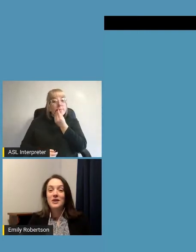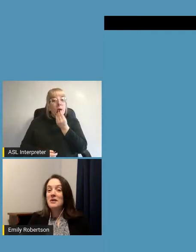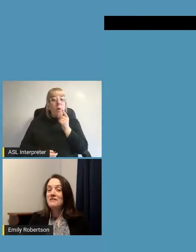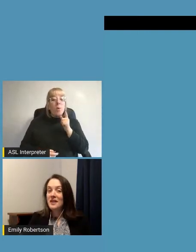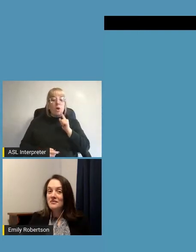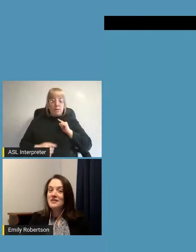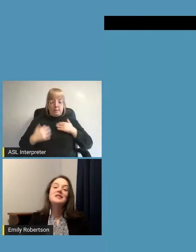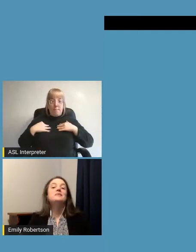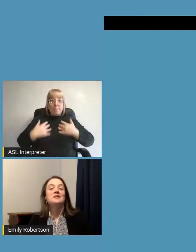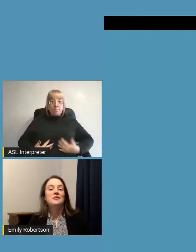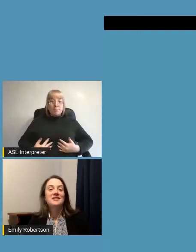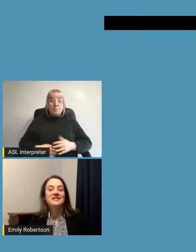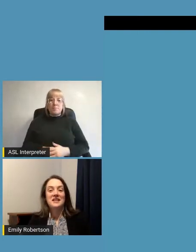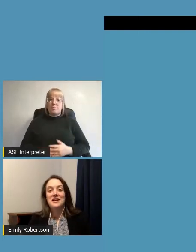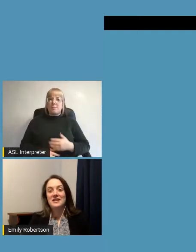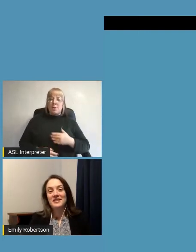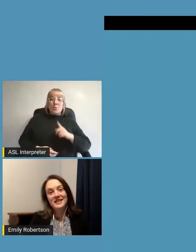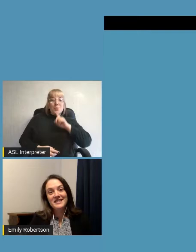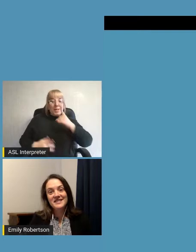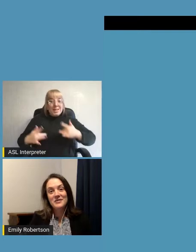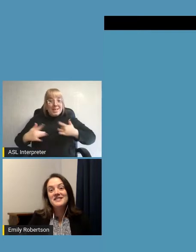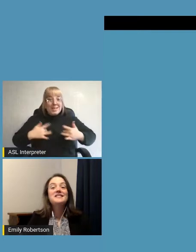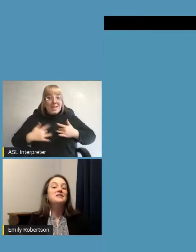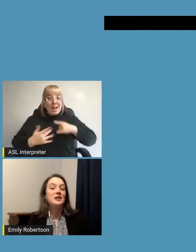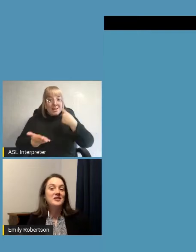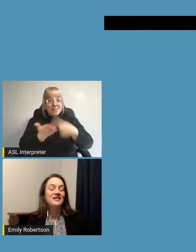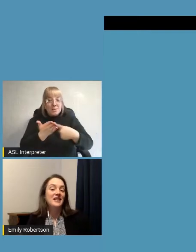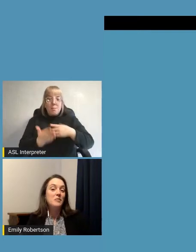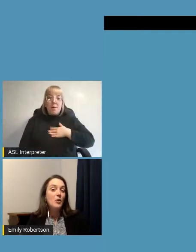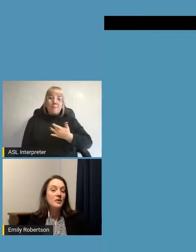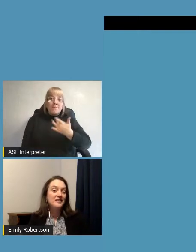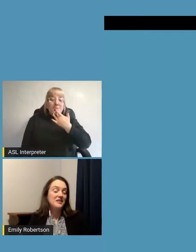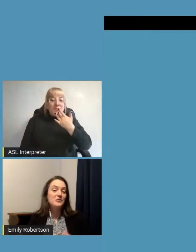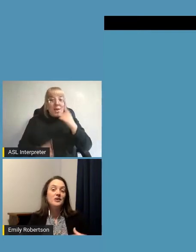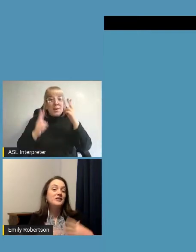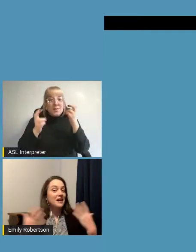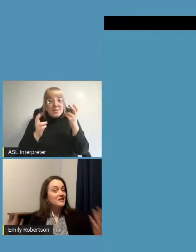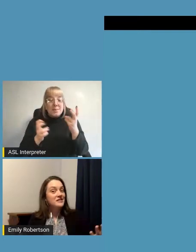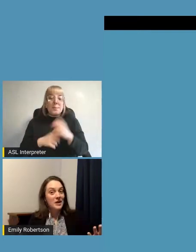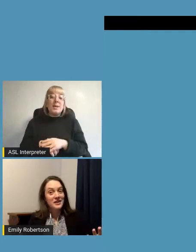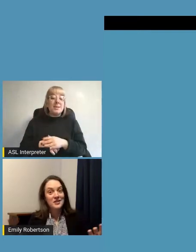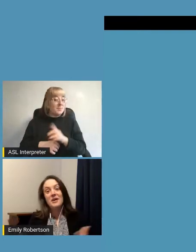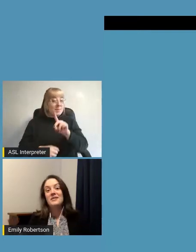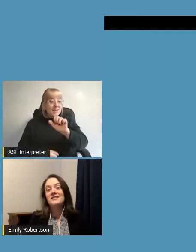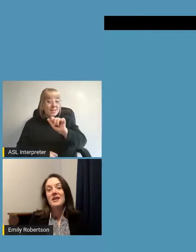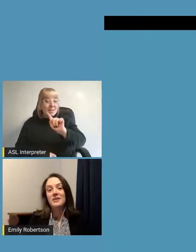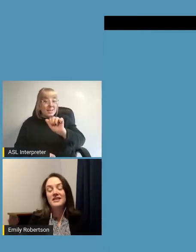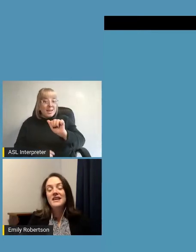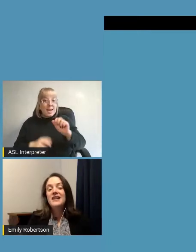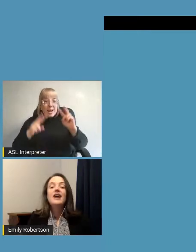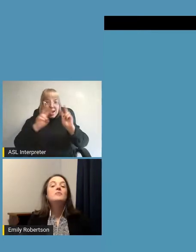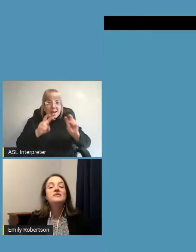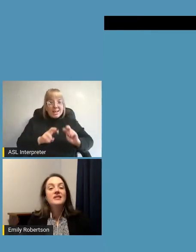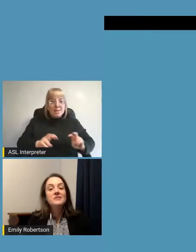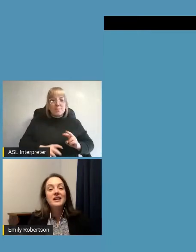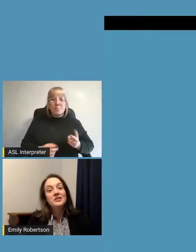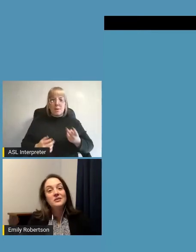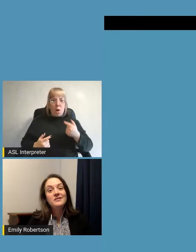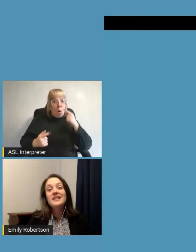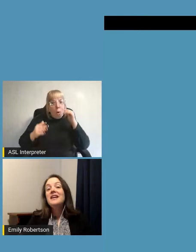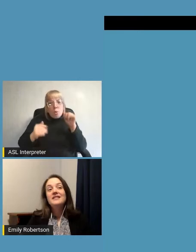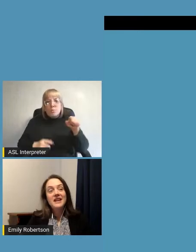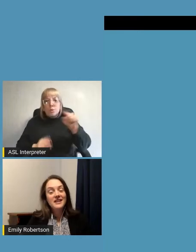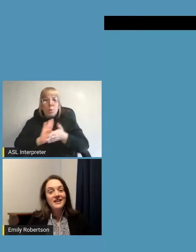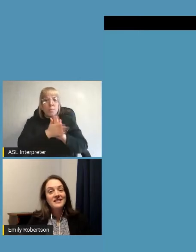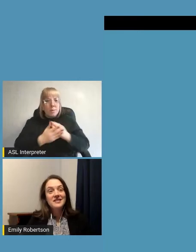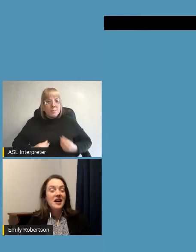you about one of my favorite subjects, which is data analytics. So this is the session that I'm hoping that you will get inspired about this topic, how museums can